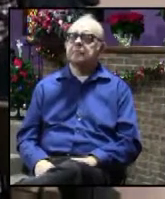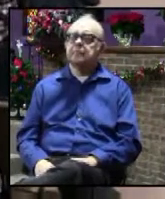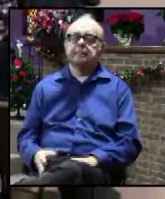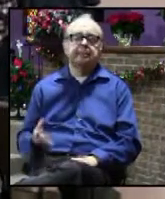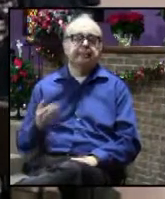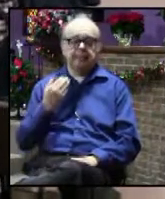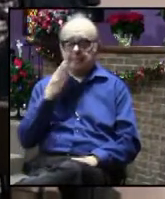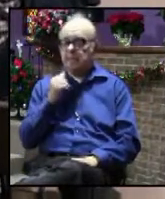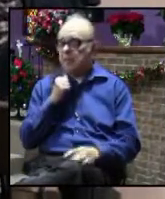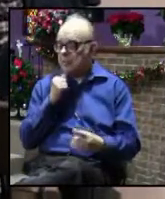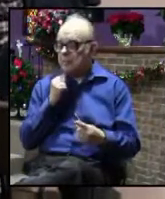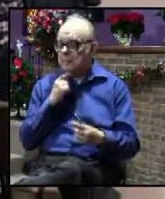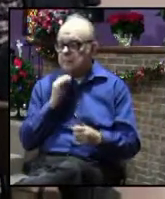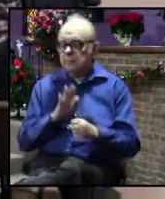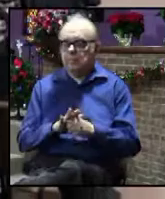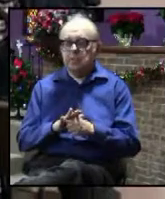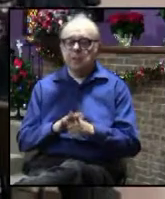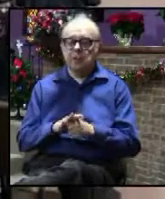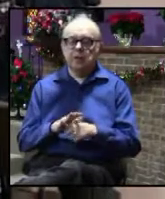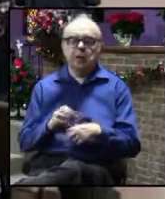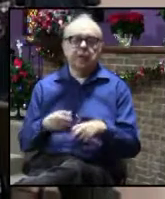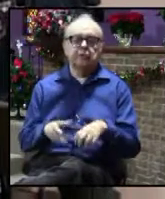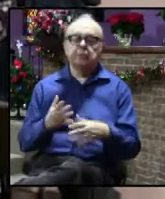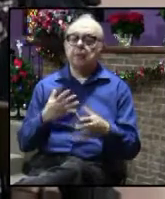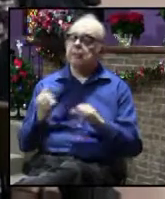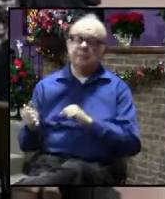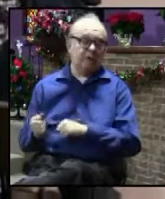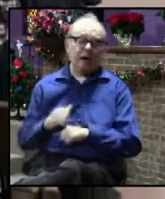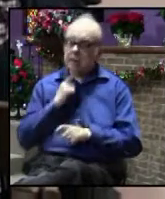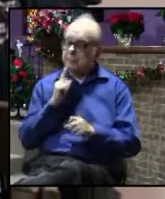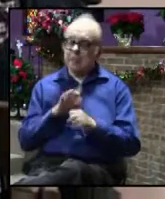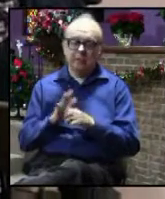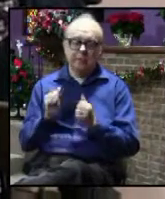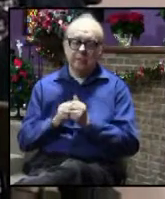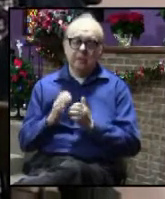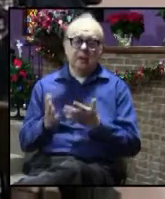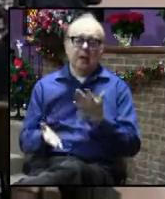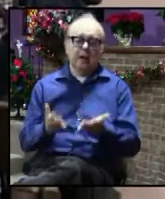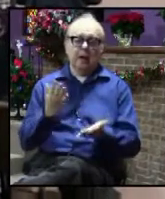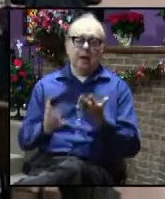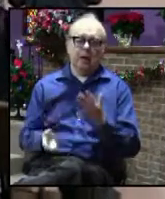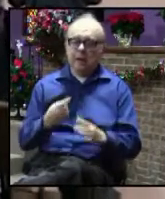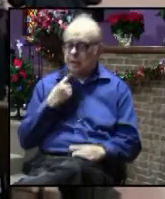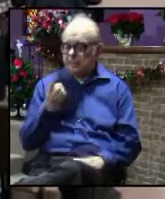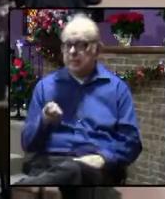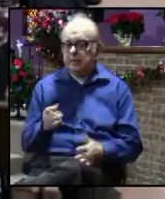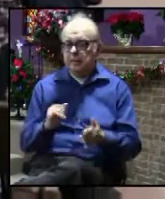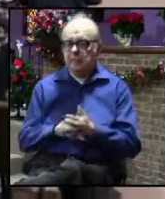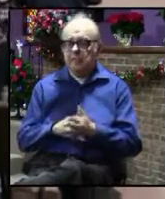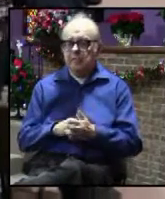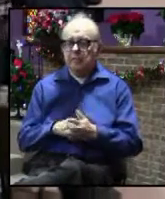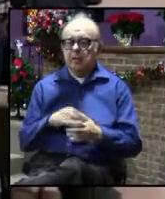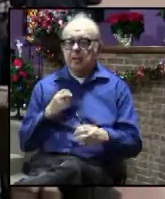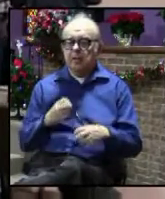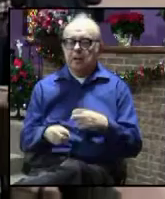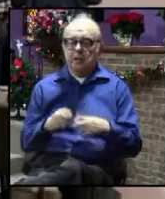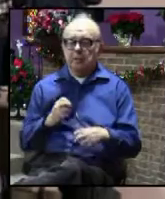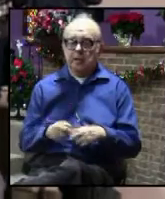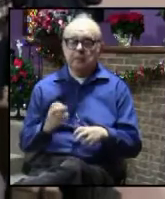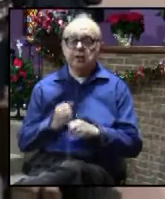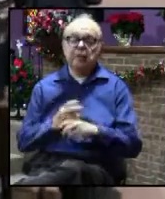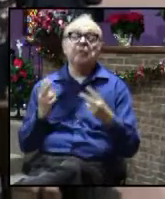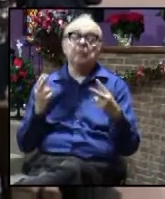I will not guarantee you that your problems will go away. Probably what I will guarantee you is that your problems are going to get